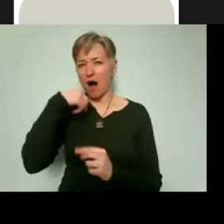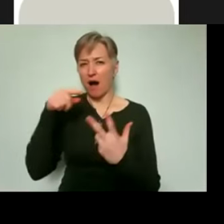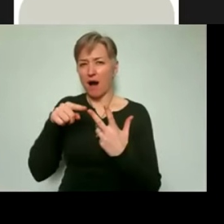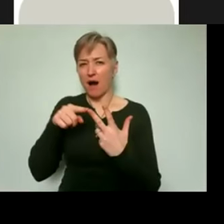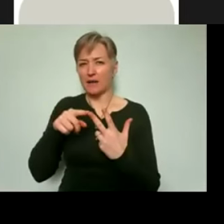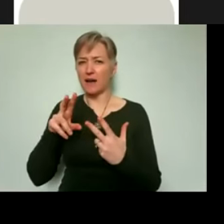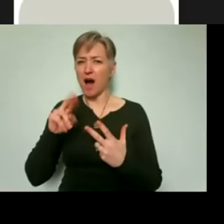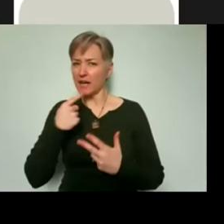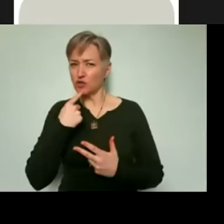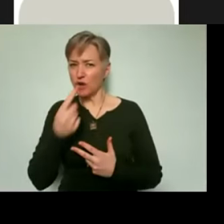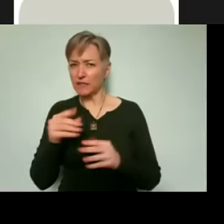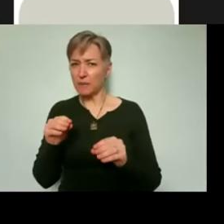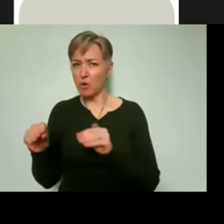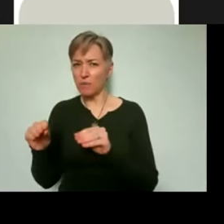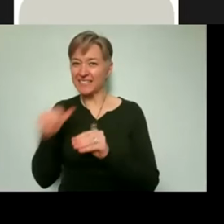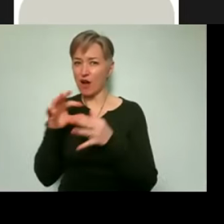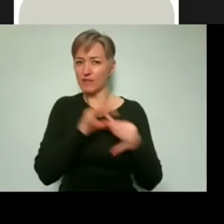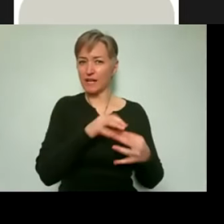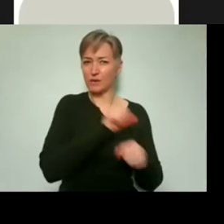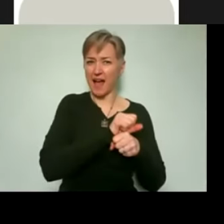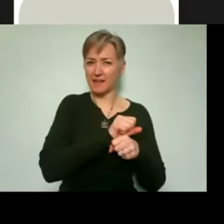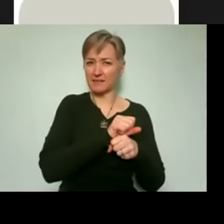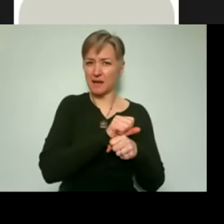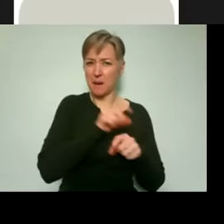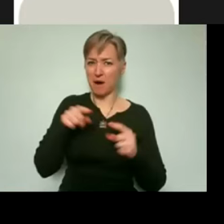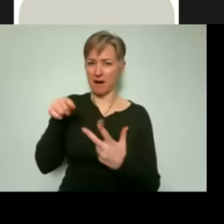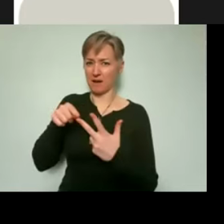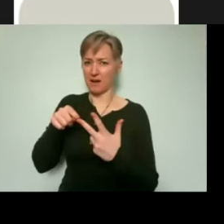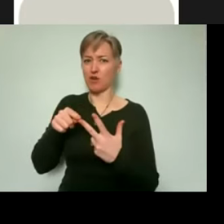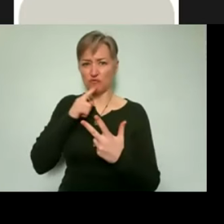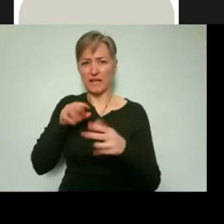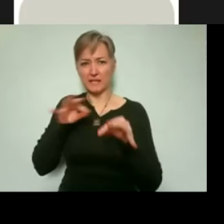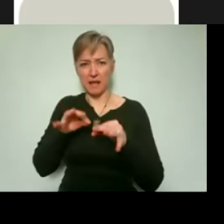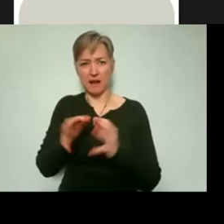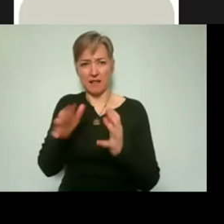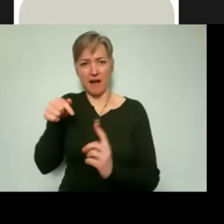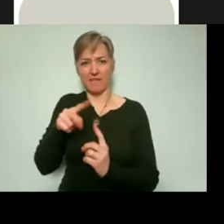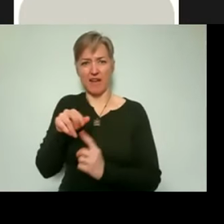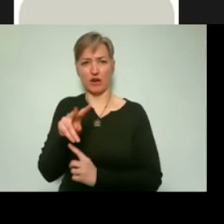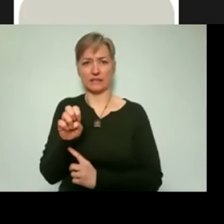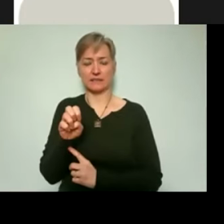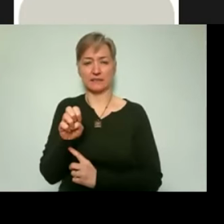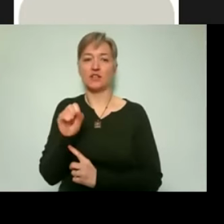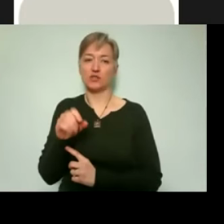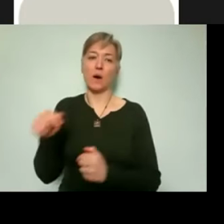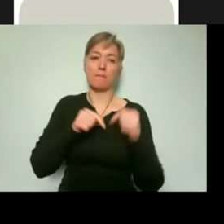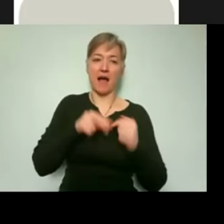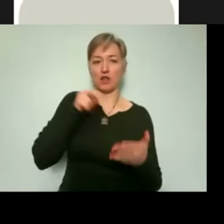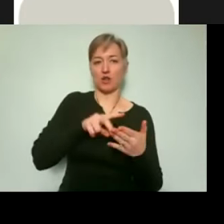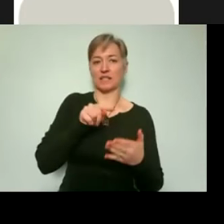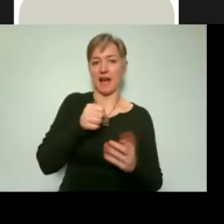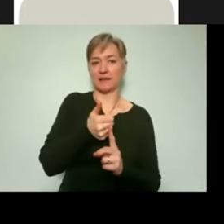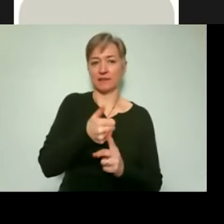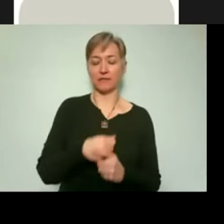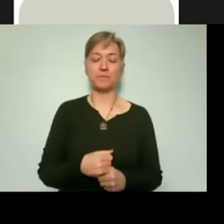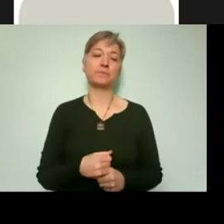do with the task at all would account for so much of the variance in these trained experts. So we went back and looked at the data. And at first,